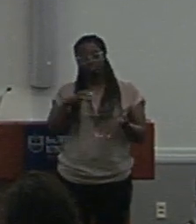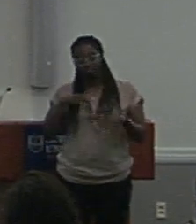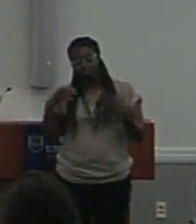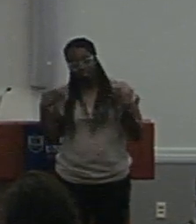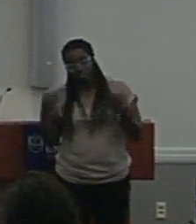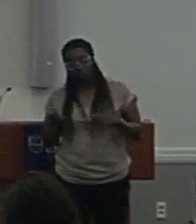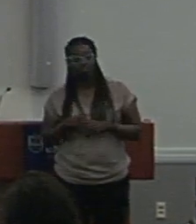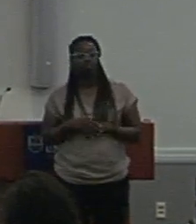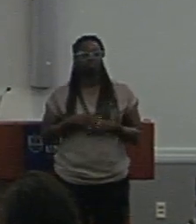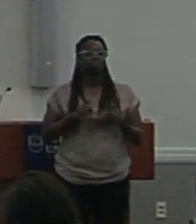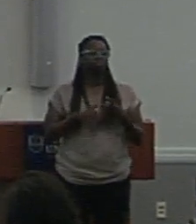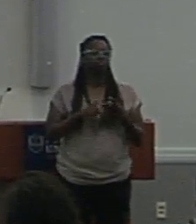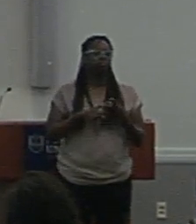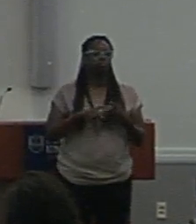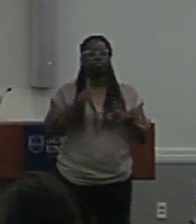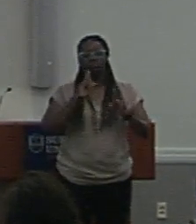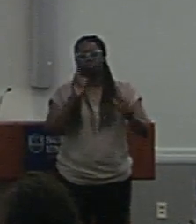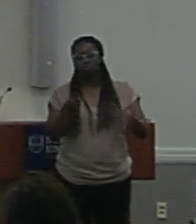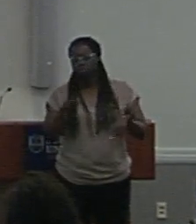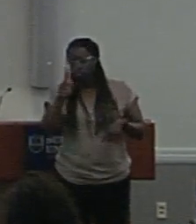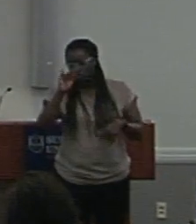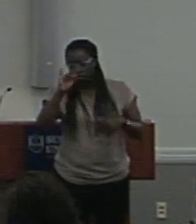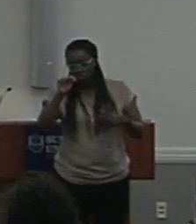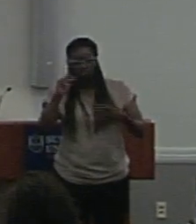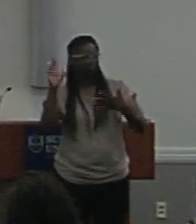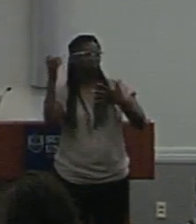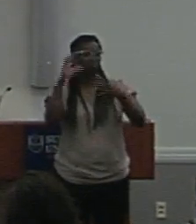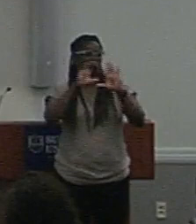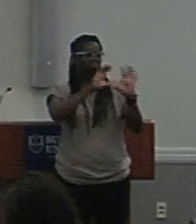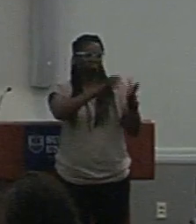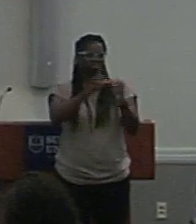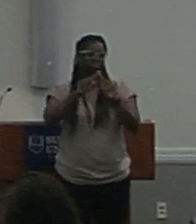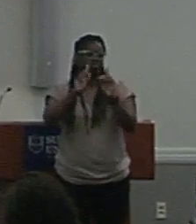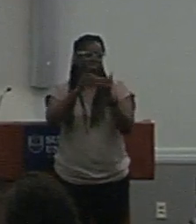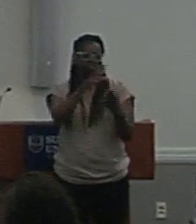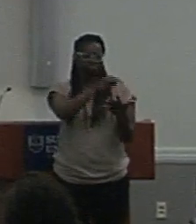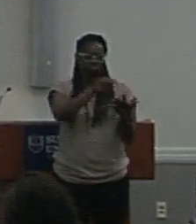police department, and any other departments that work on these issues.